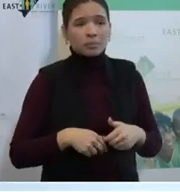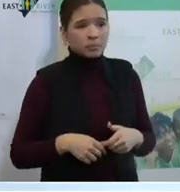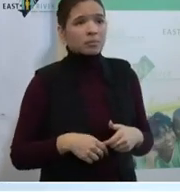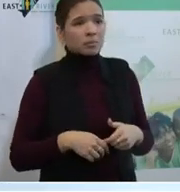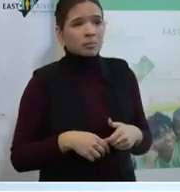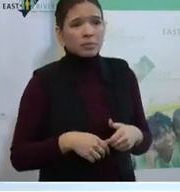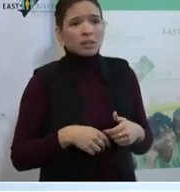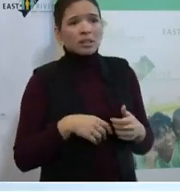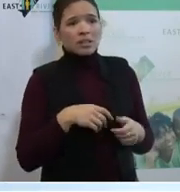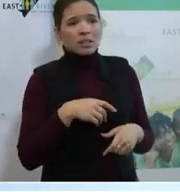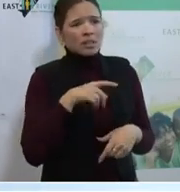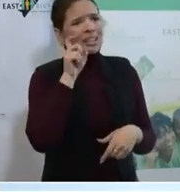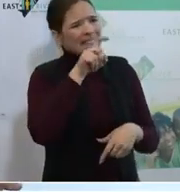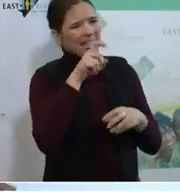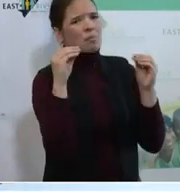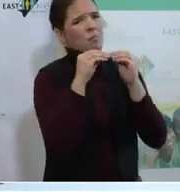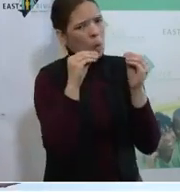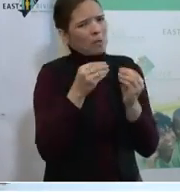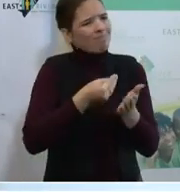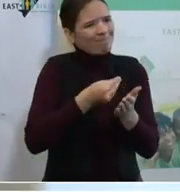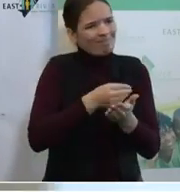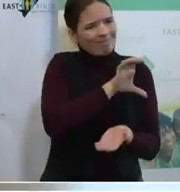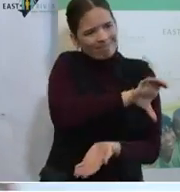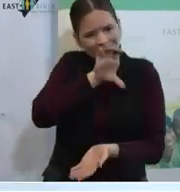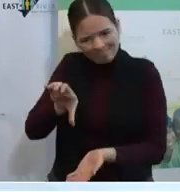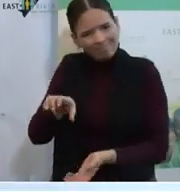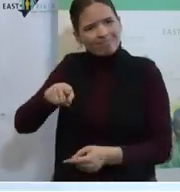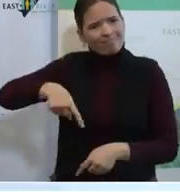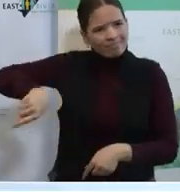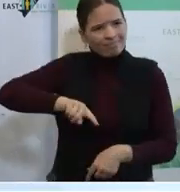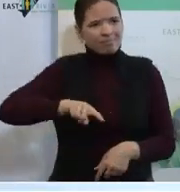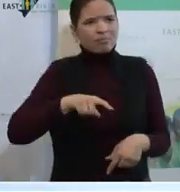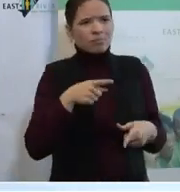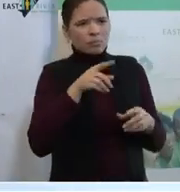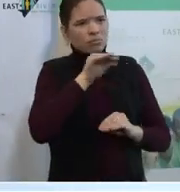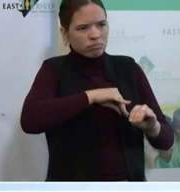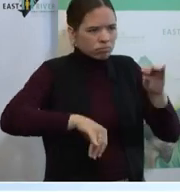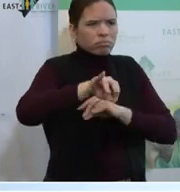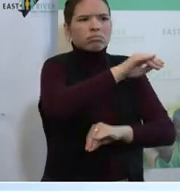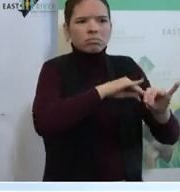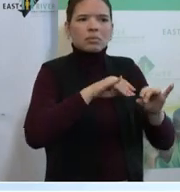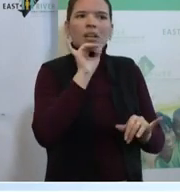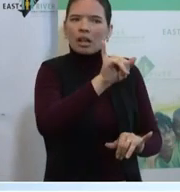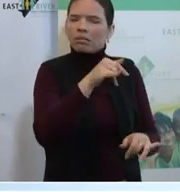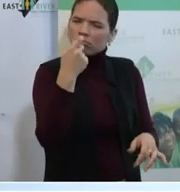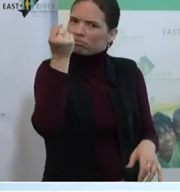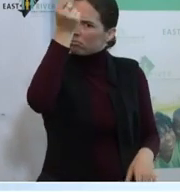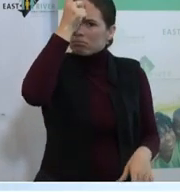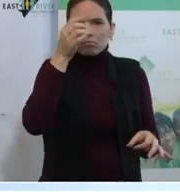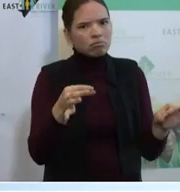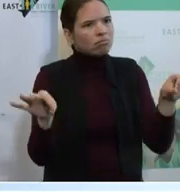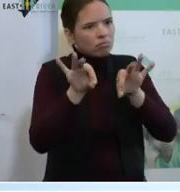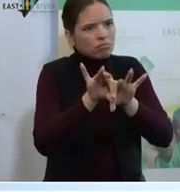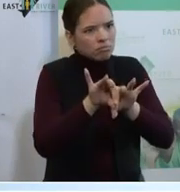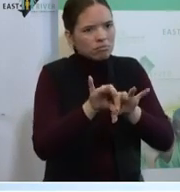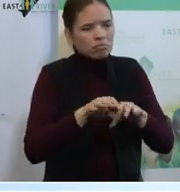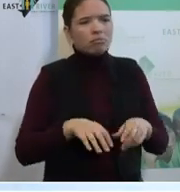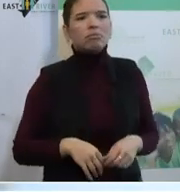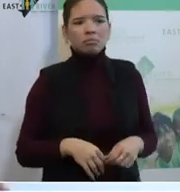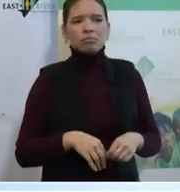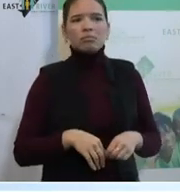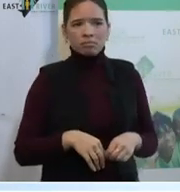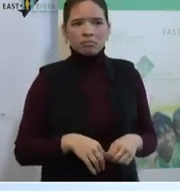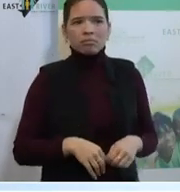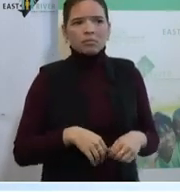funding here or we need better use of those funds there. So every year I conduct budget engagement forums, and we'll